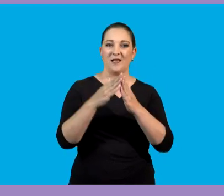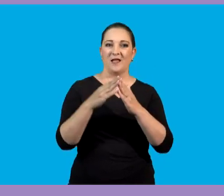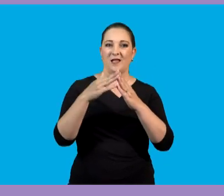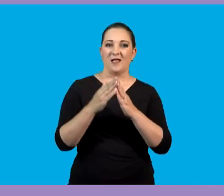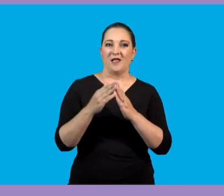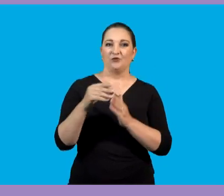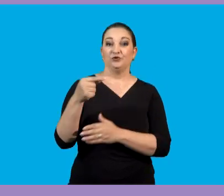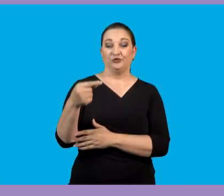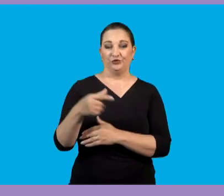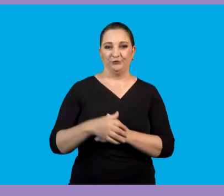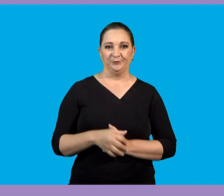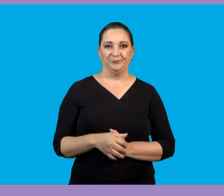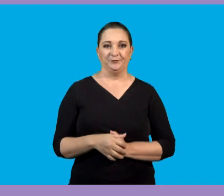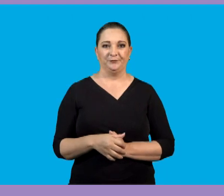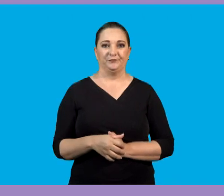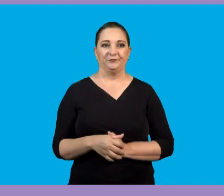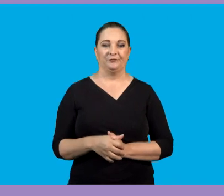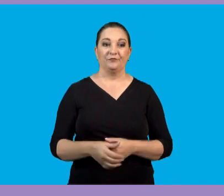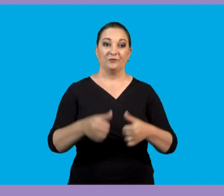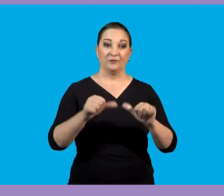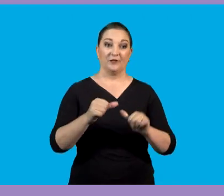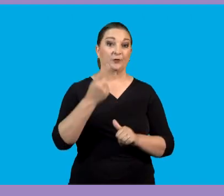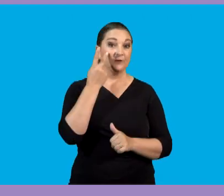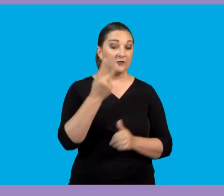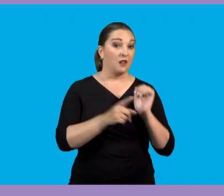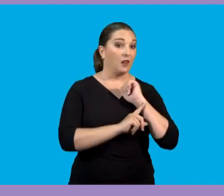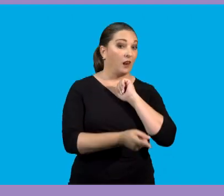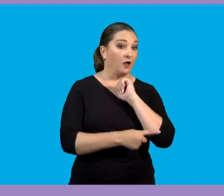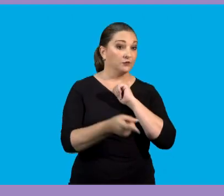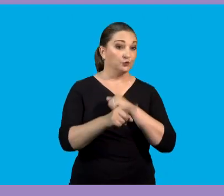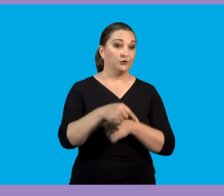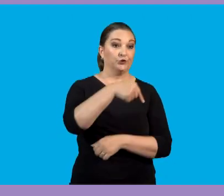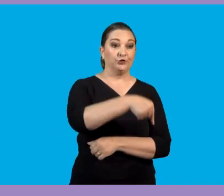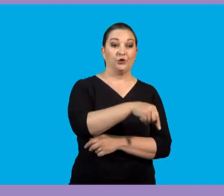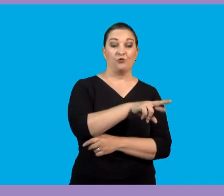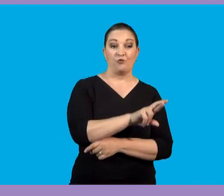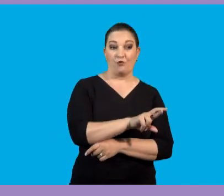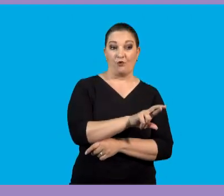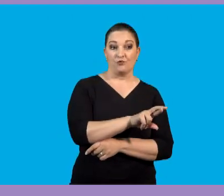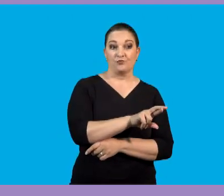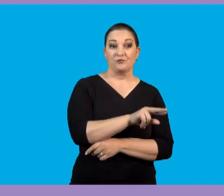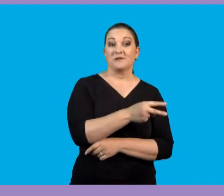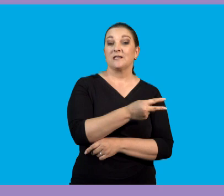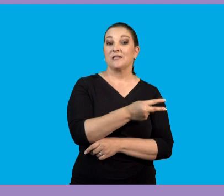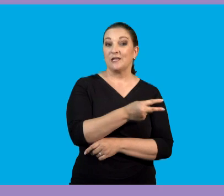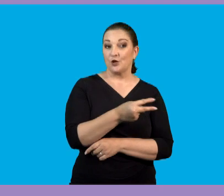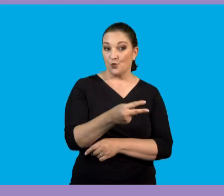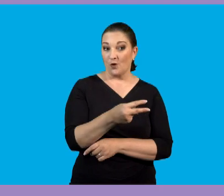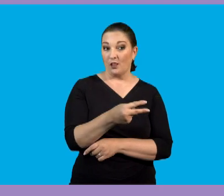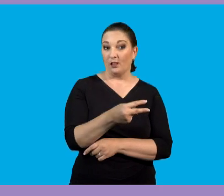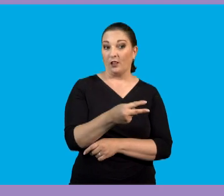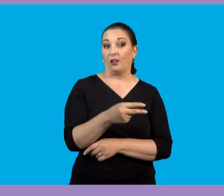G. And lastly, we see that QR is equal